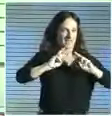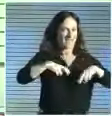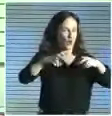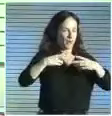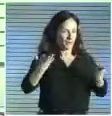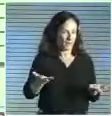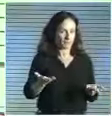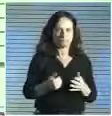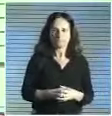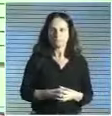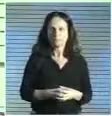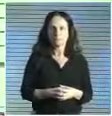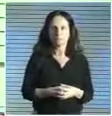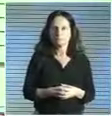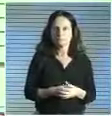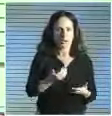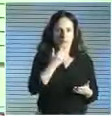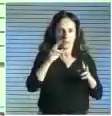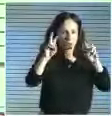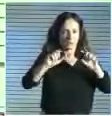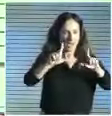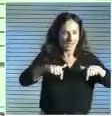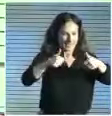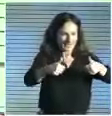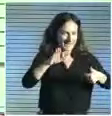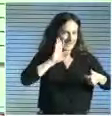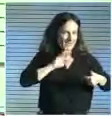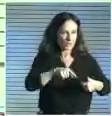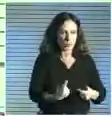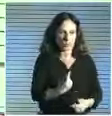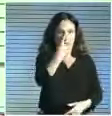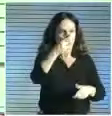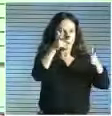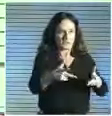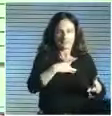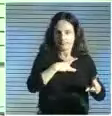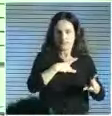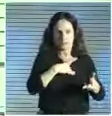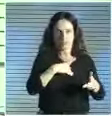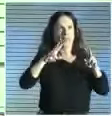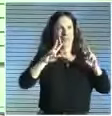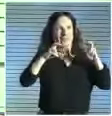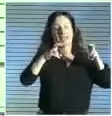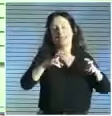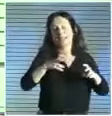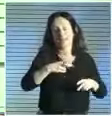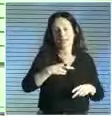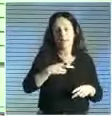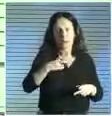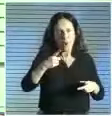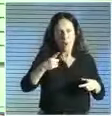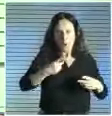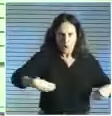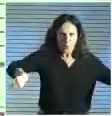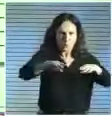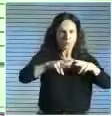bio-waste. We may not be able to do that in one hotel, but we could do it maybe all together. We can work together on waste infrastructure. We can